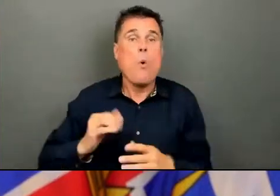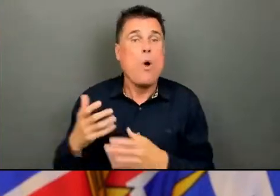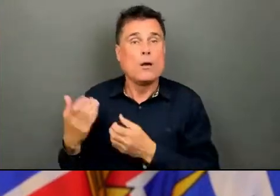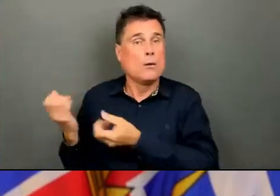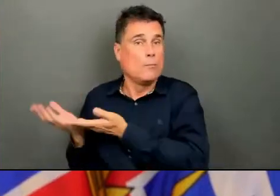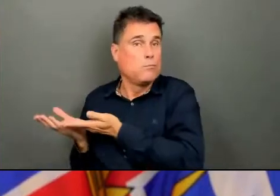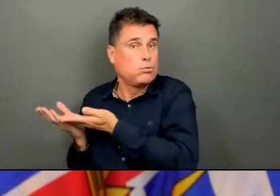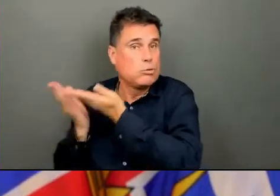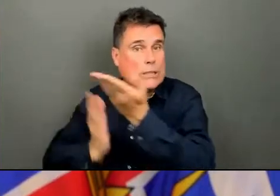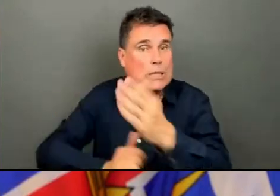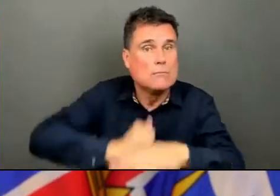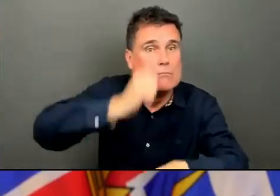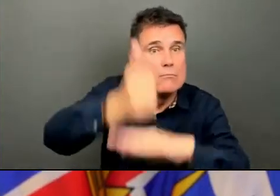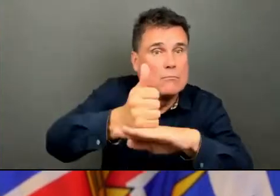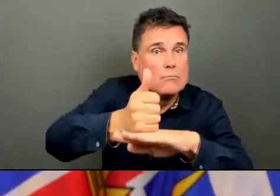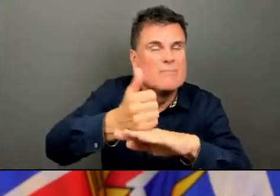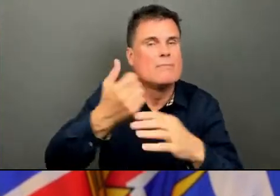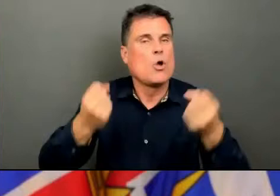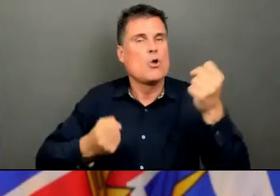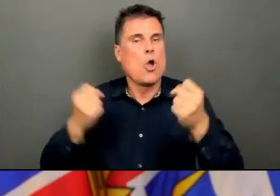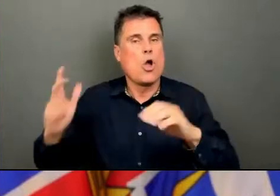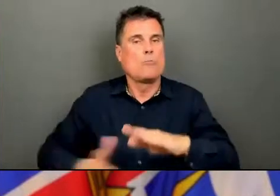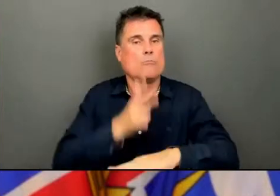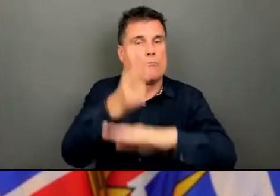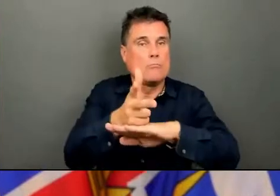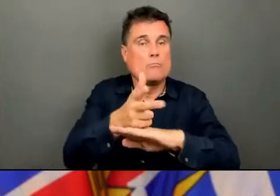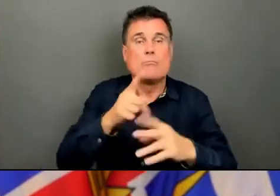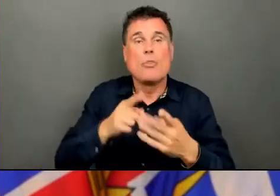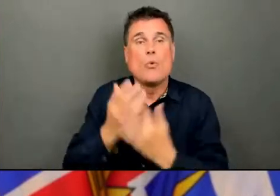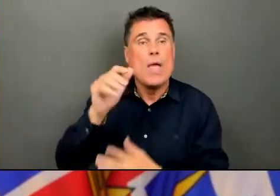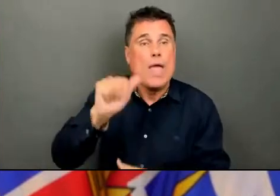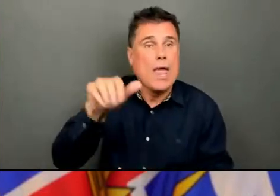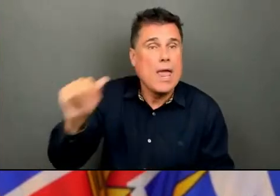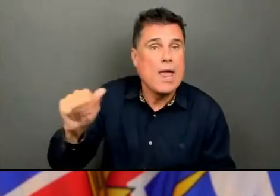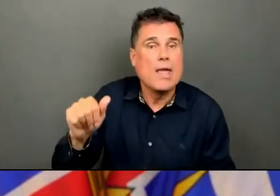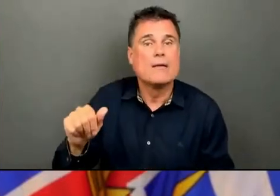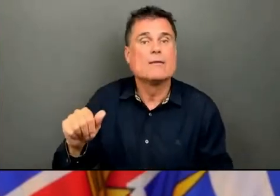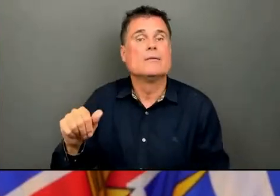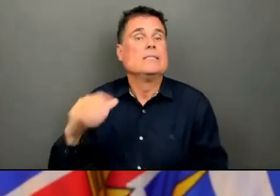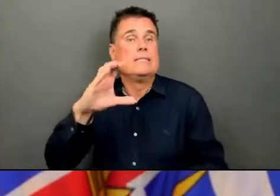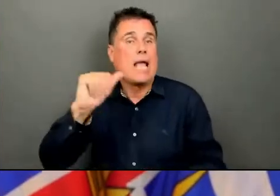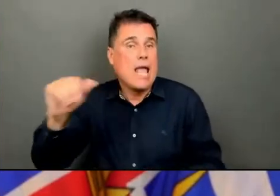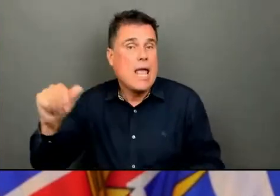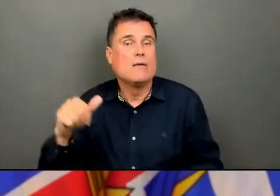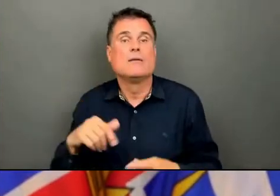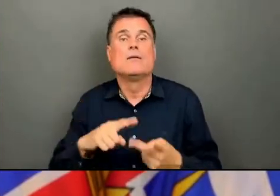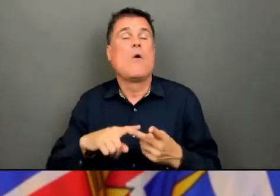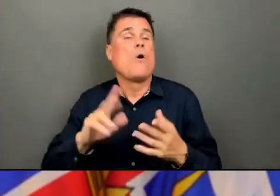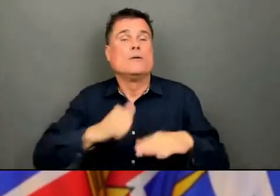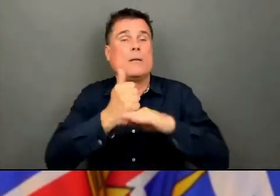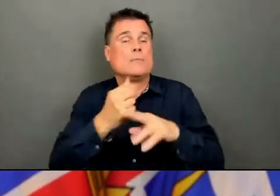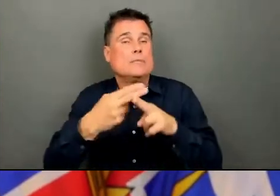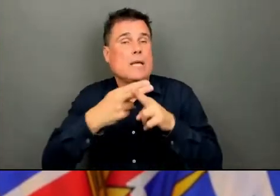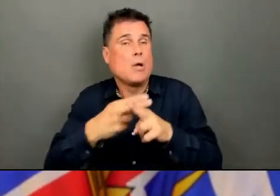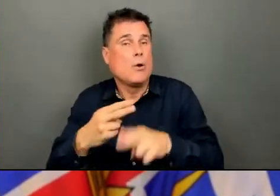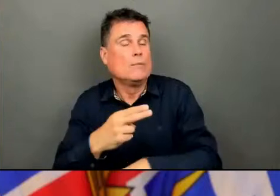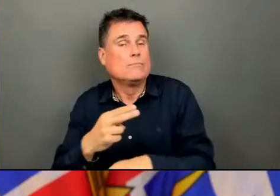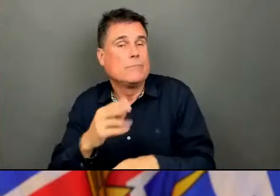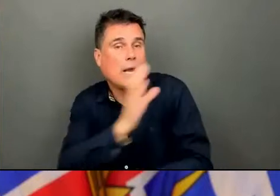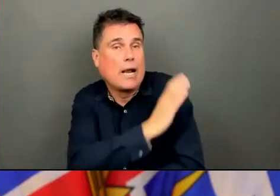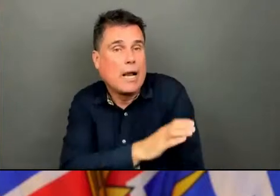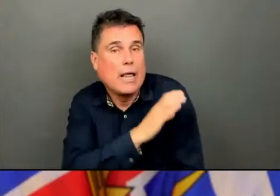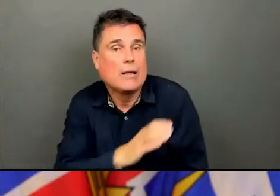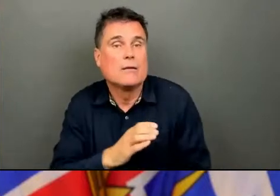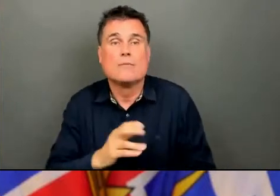Association and moving around to different communities in the interior and also in the north. And we'll be doing more of that in